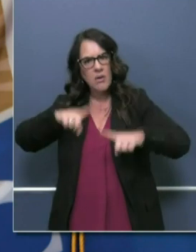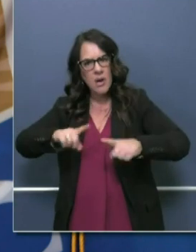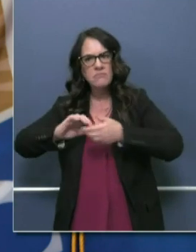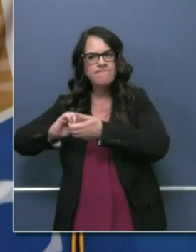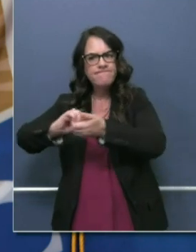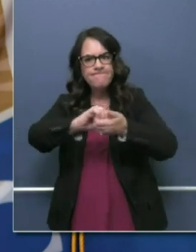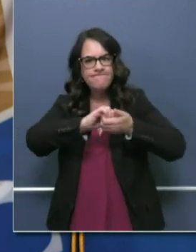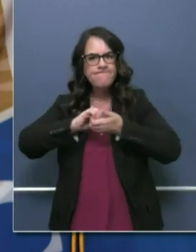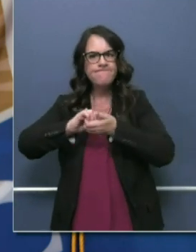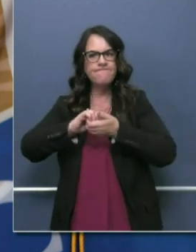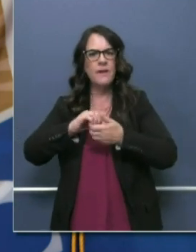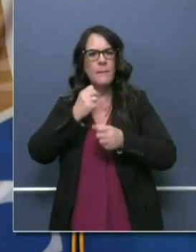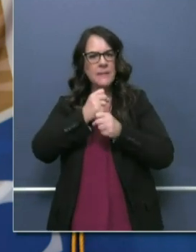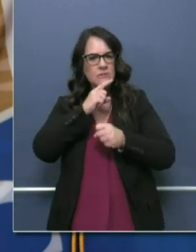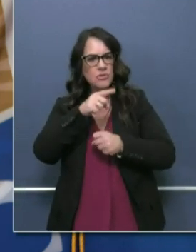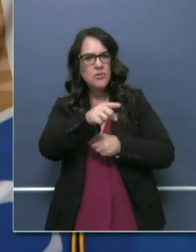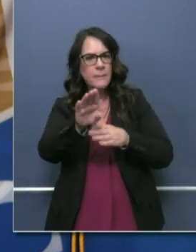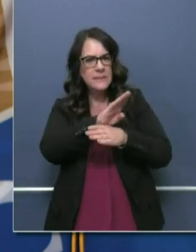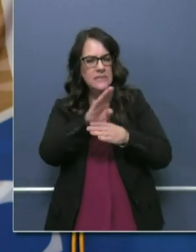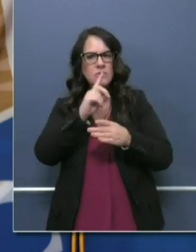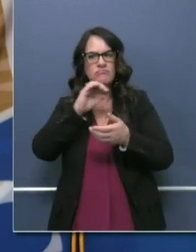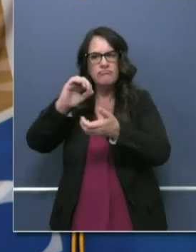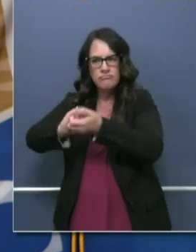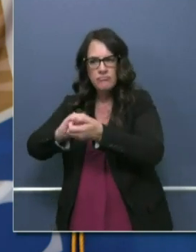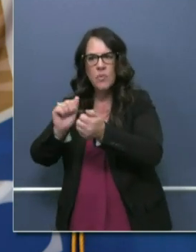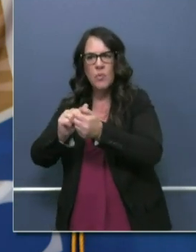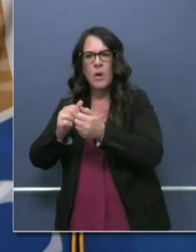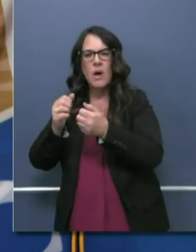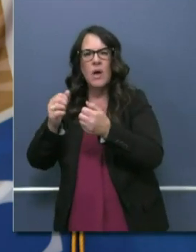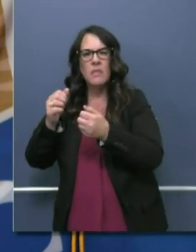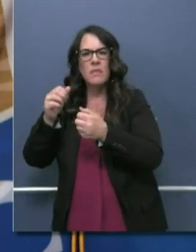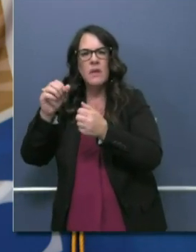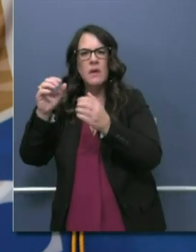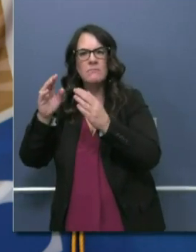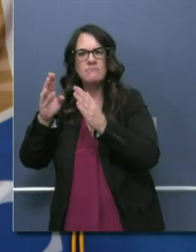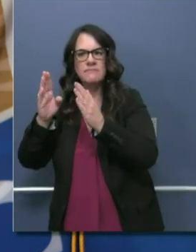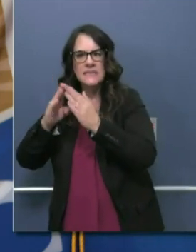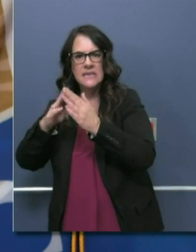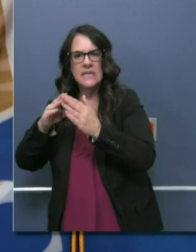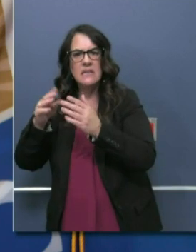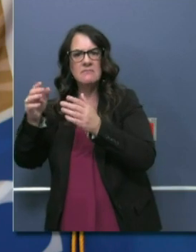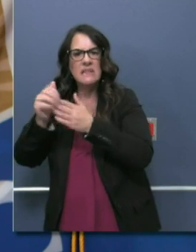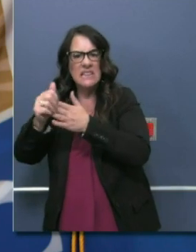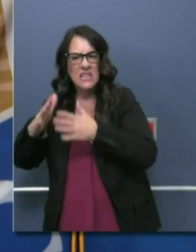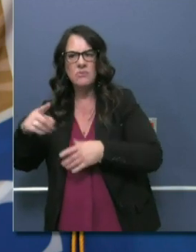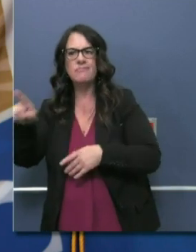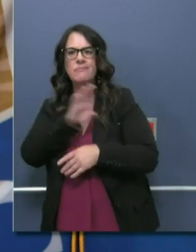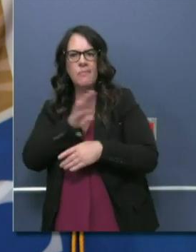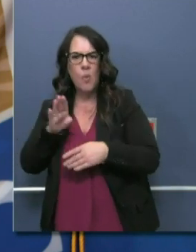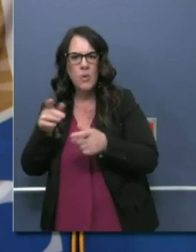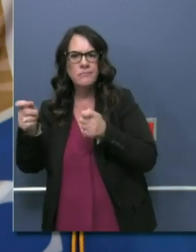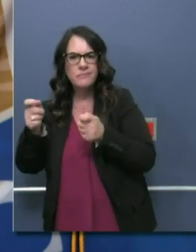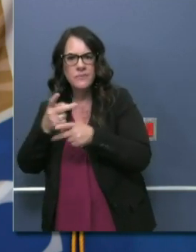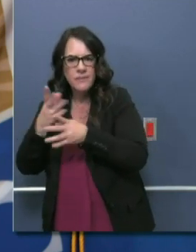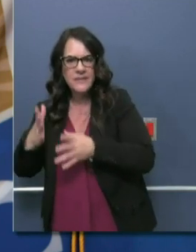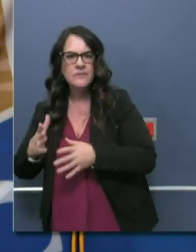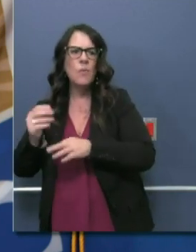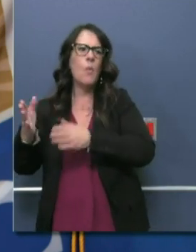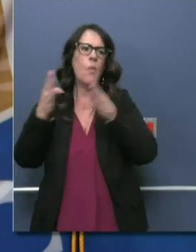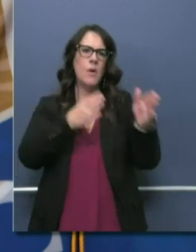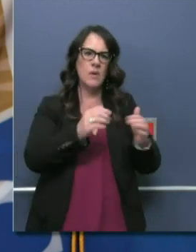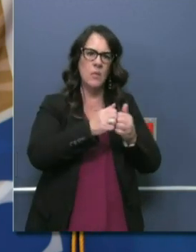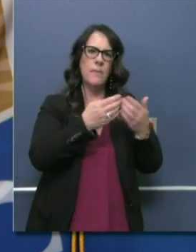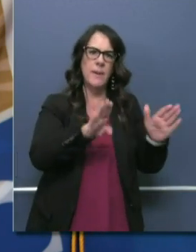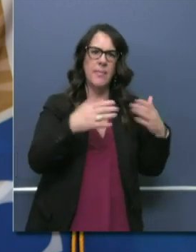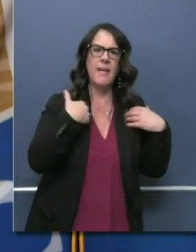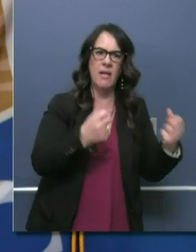and their represented cities. And again, I just have confidence we'll be able to do it. But again, if the numbers don't bear out,